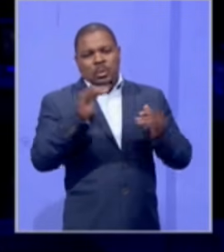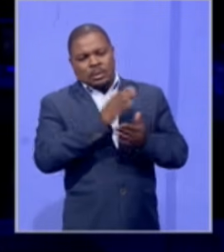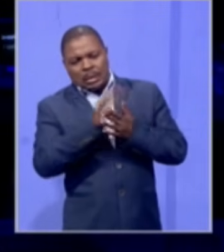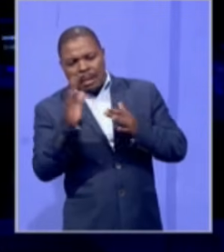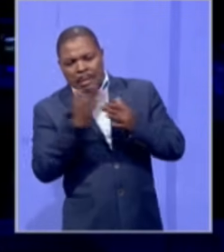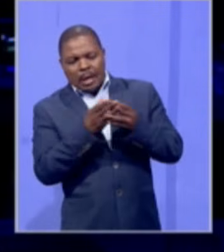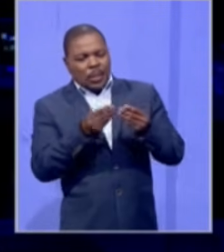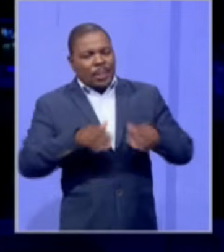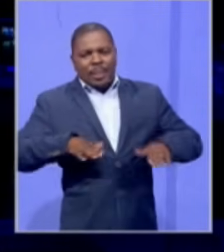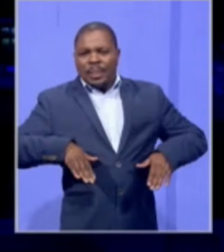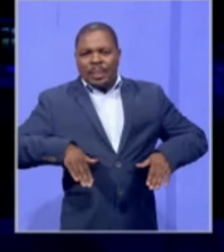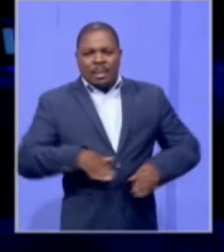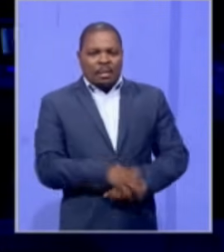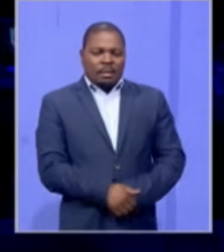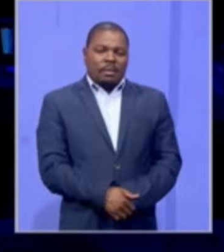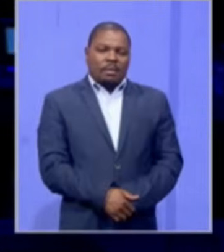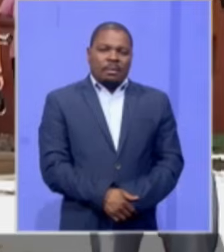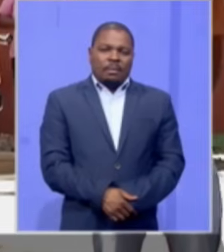rarollwe.